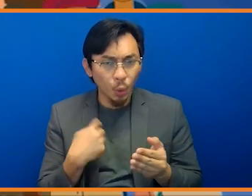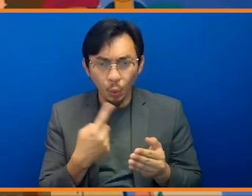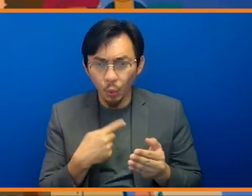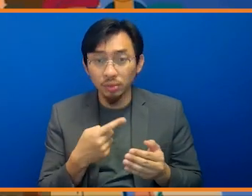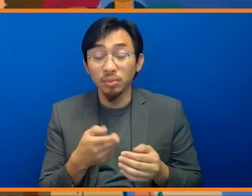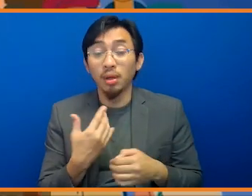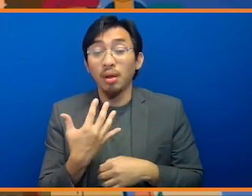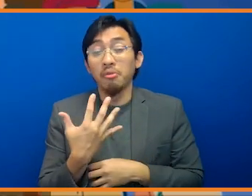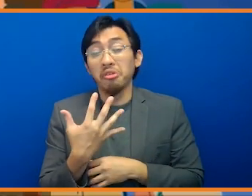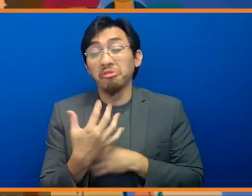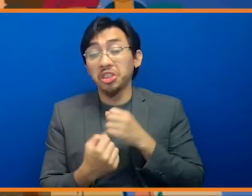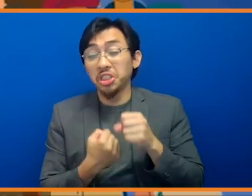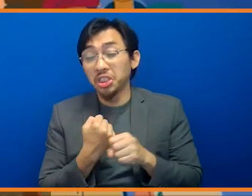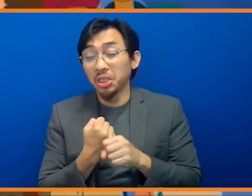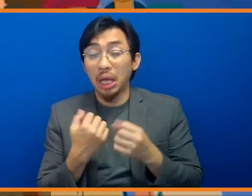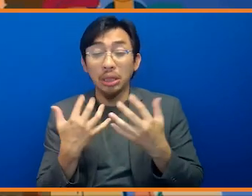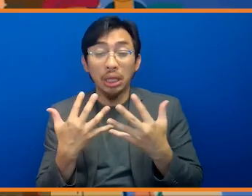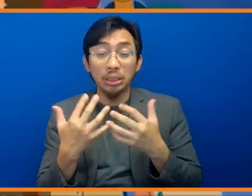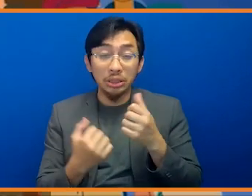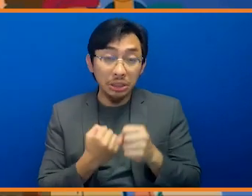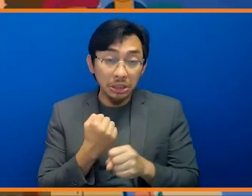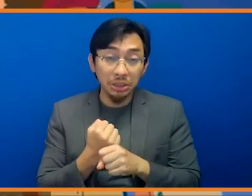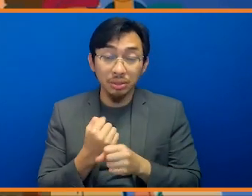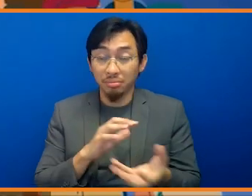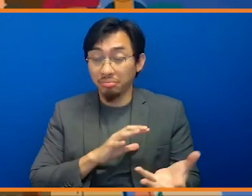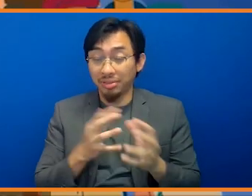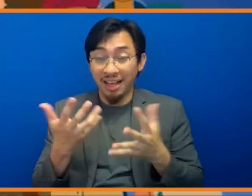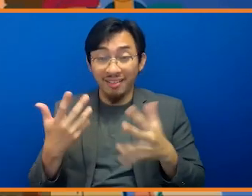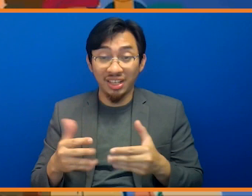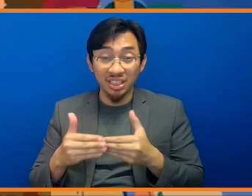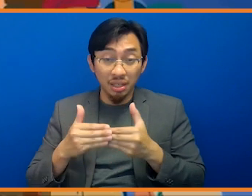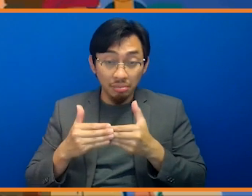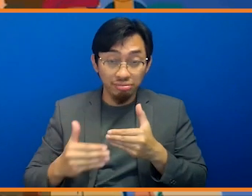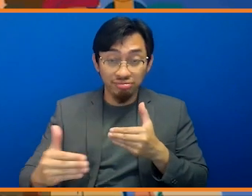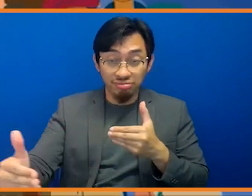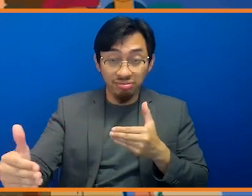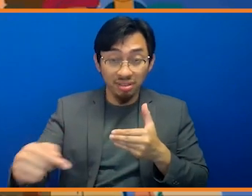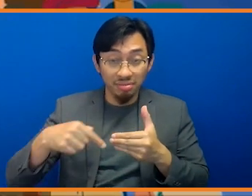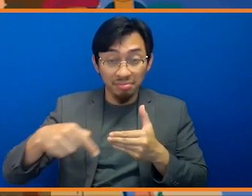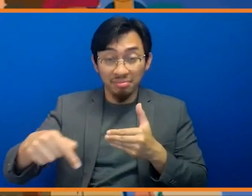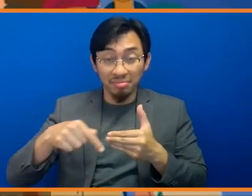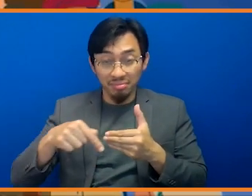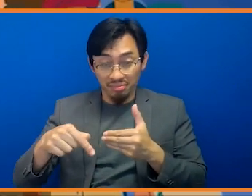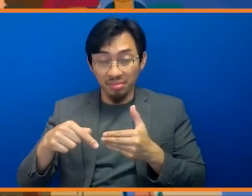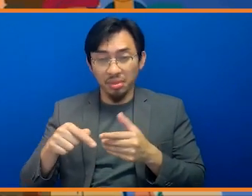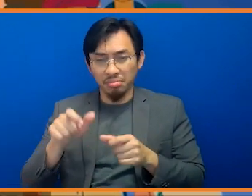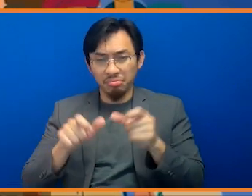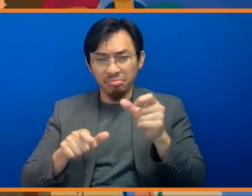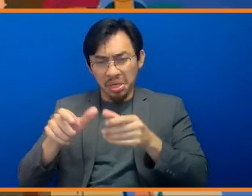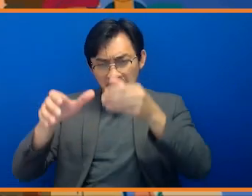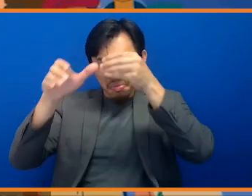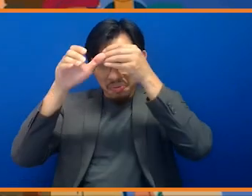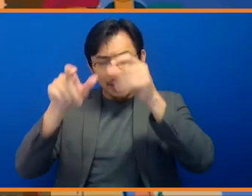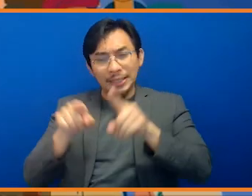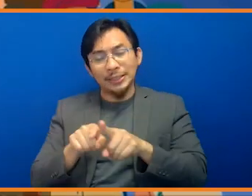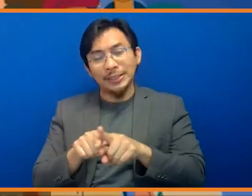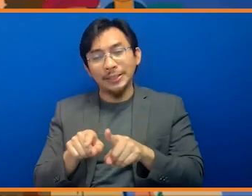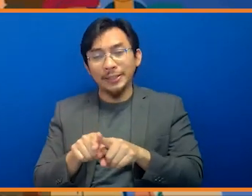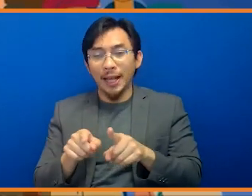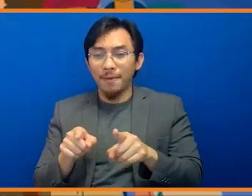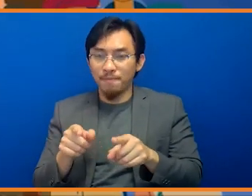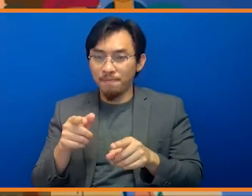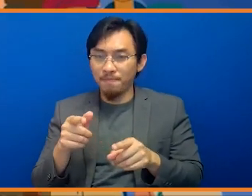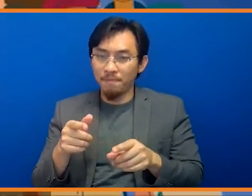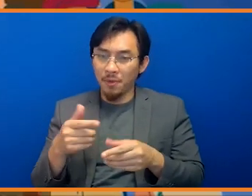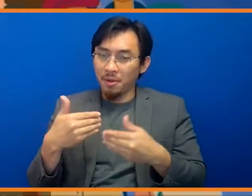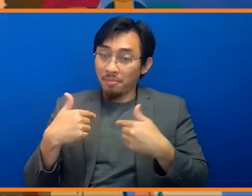In the 5th years or 10th years after the disaster, the role of experts, such as